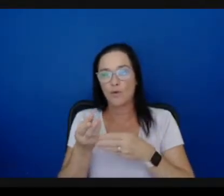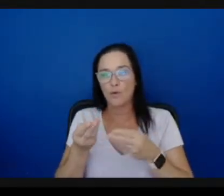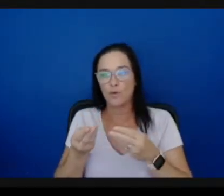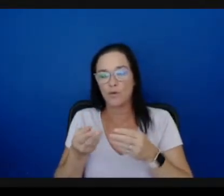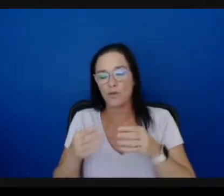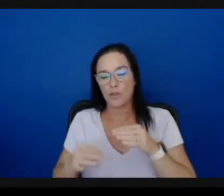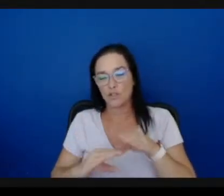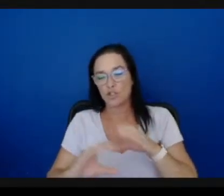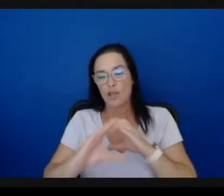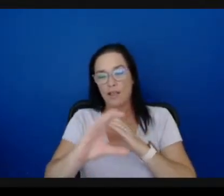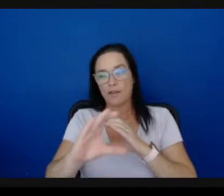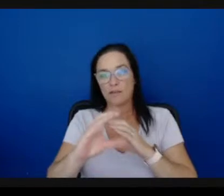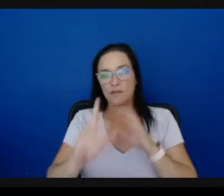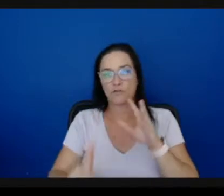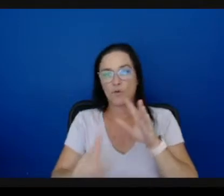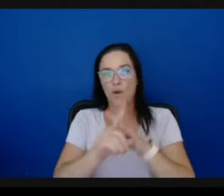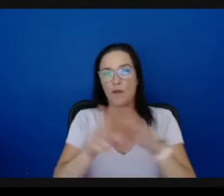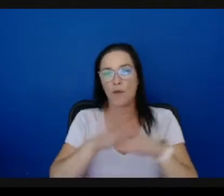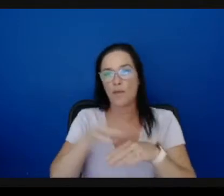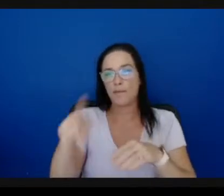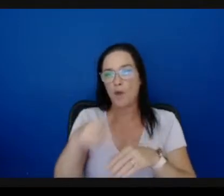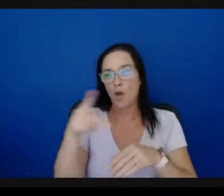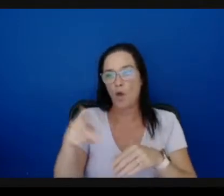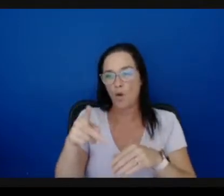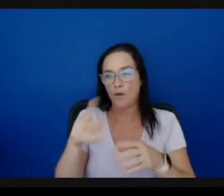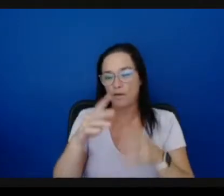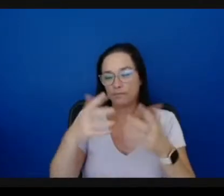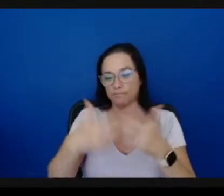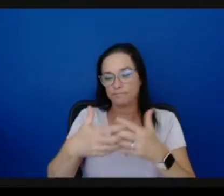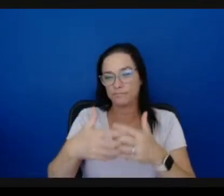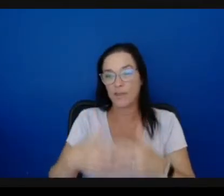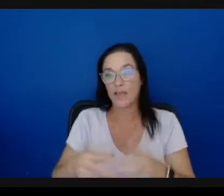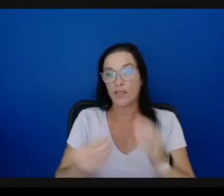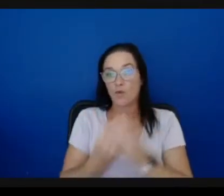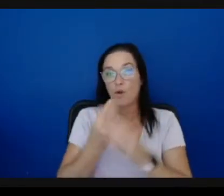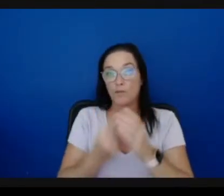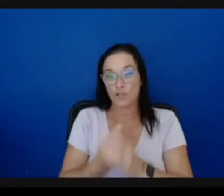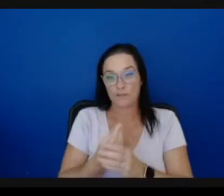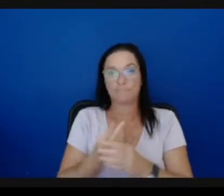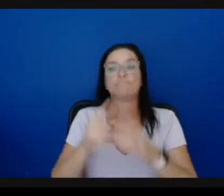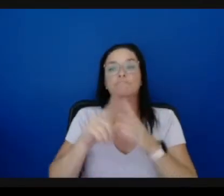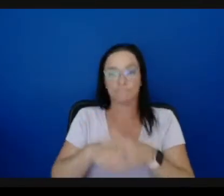on the Pahoa seismogram. The eruption had begun.